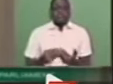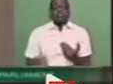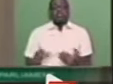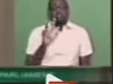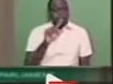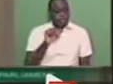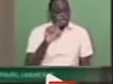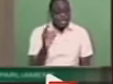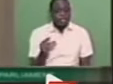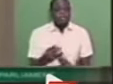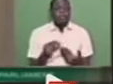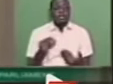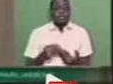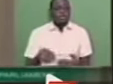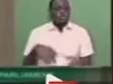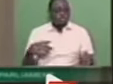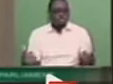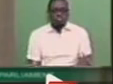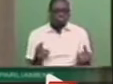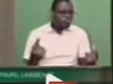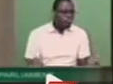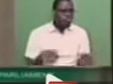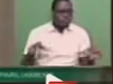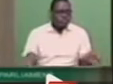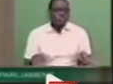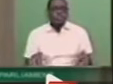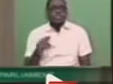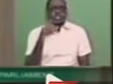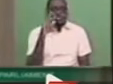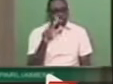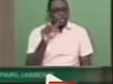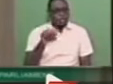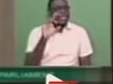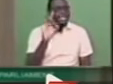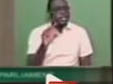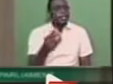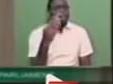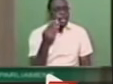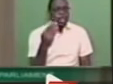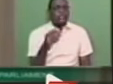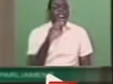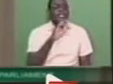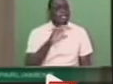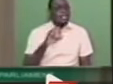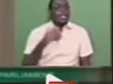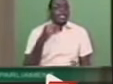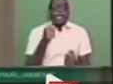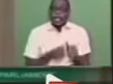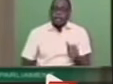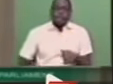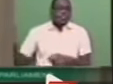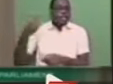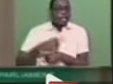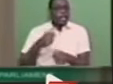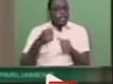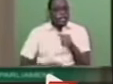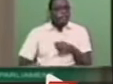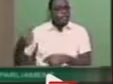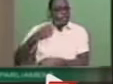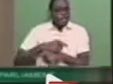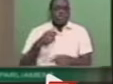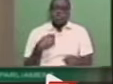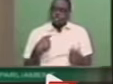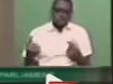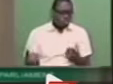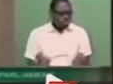day. And that is in spite of temporary platform closures by multinationals between 2011 and